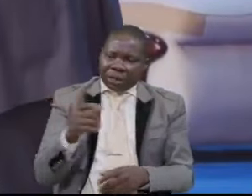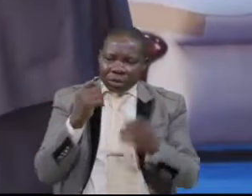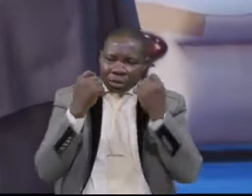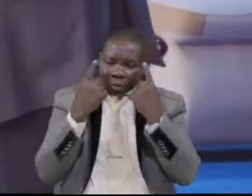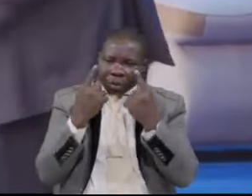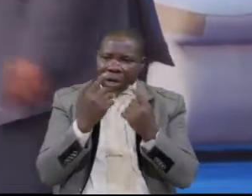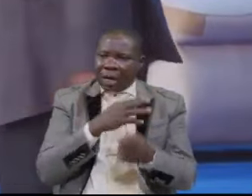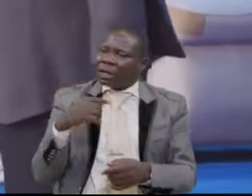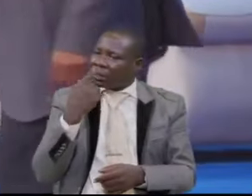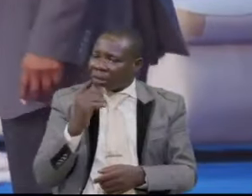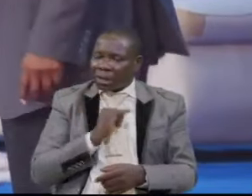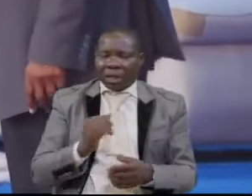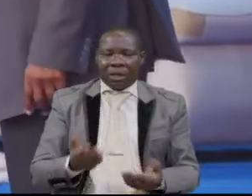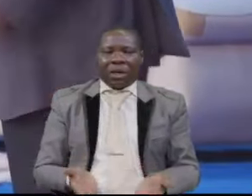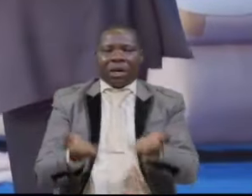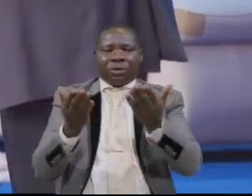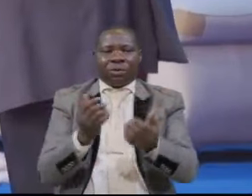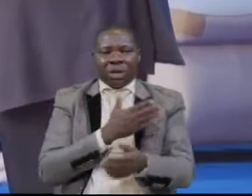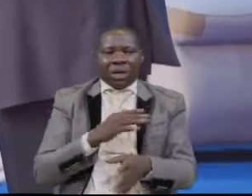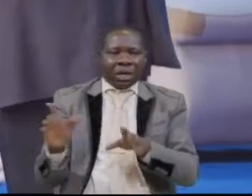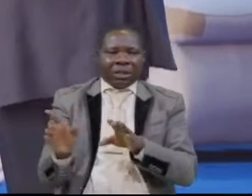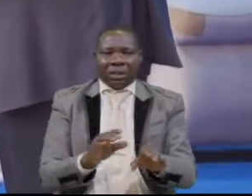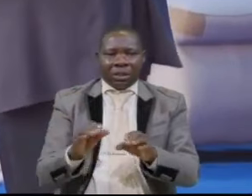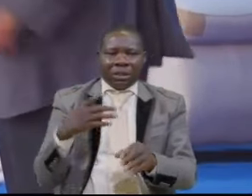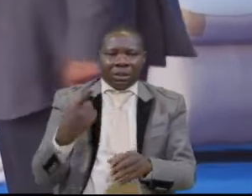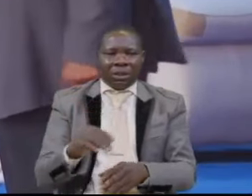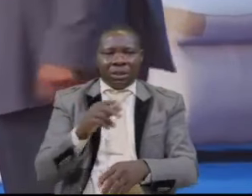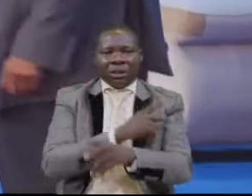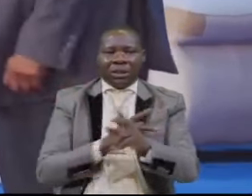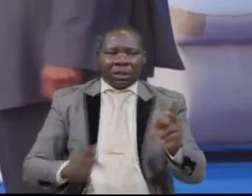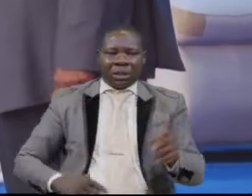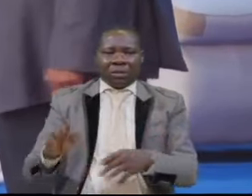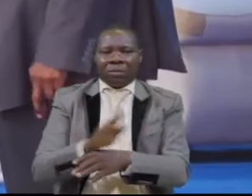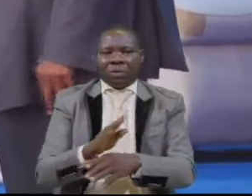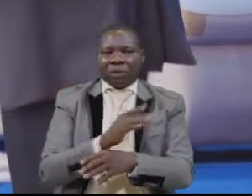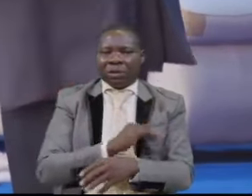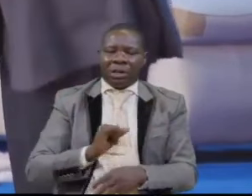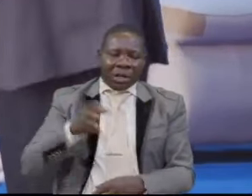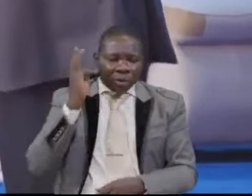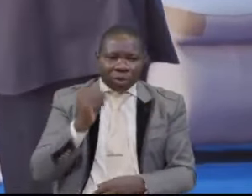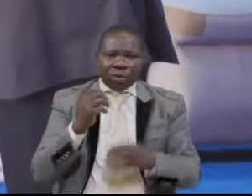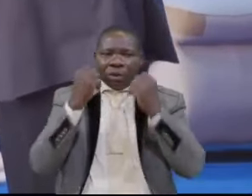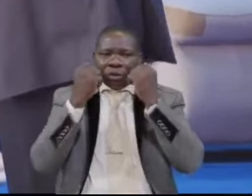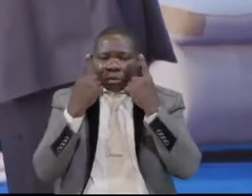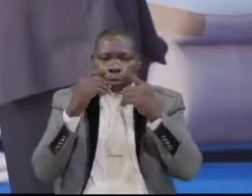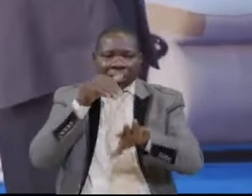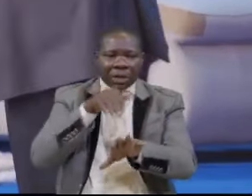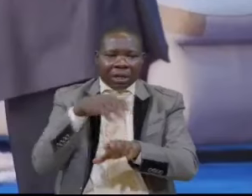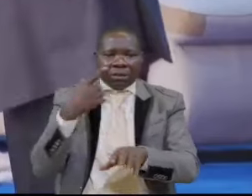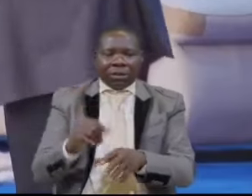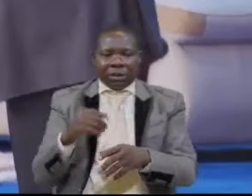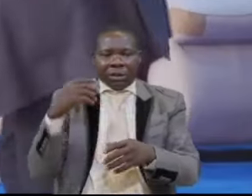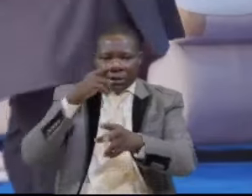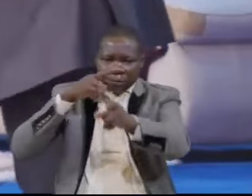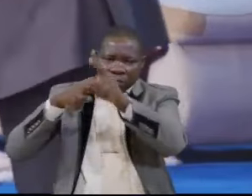I rose up and did the king's business, and I was astonished at the vision. But none